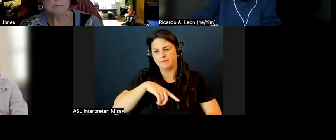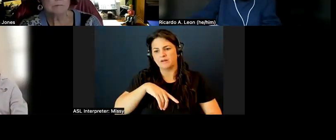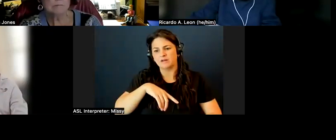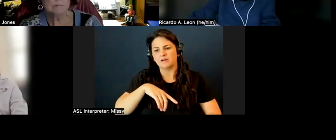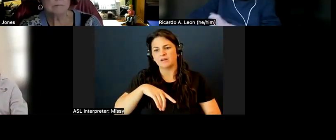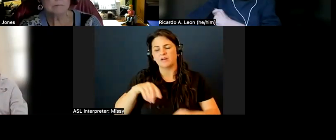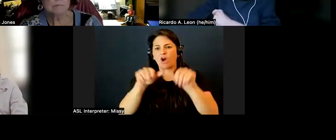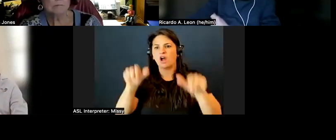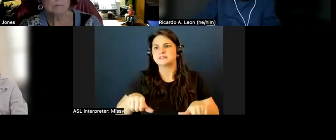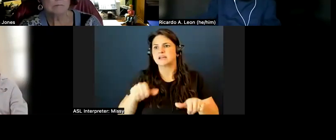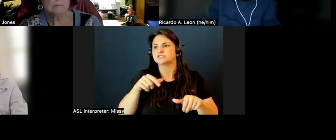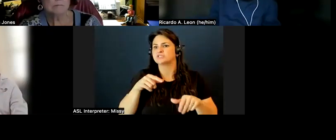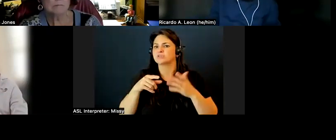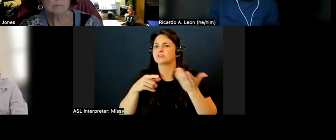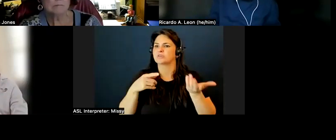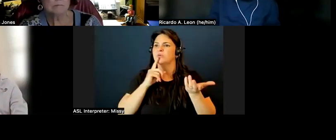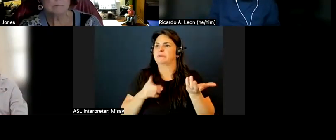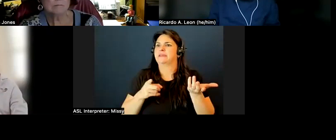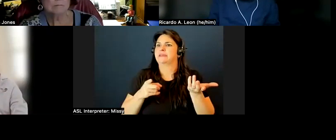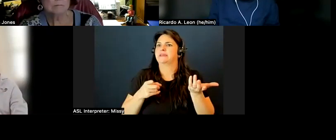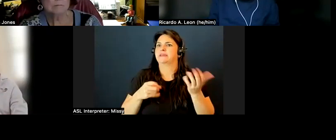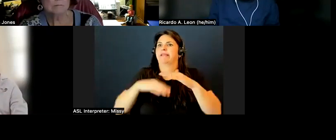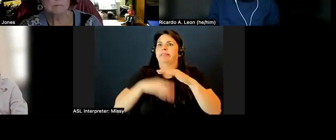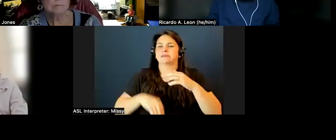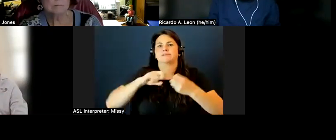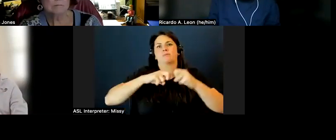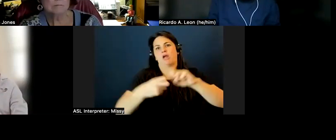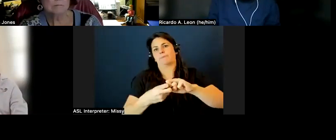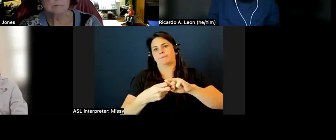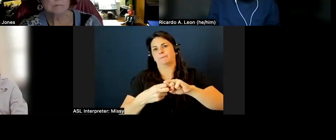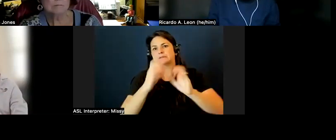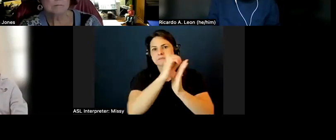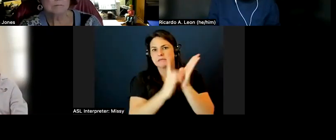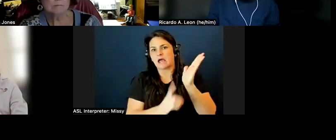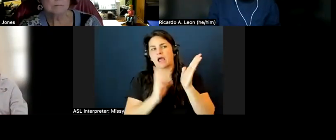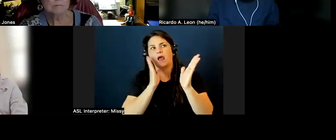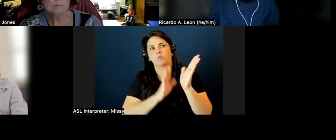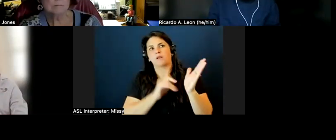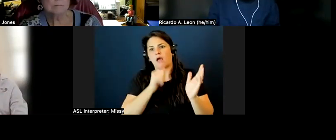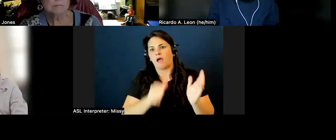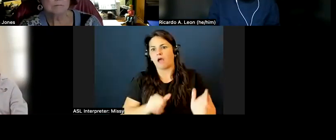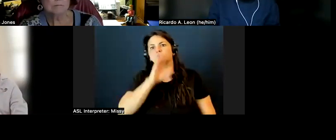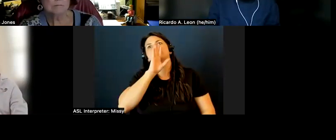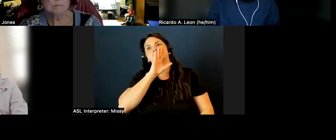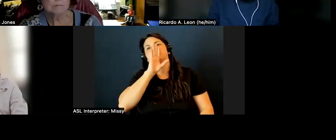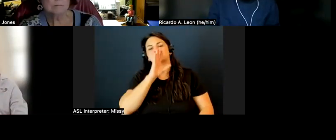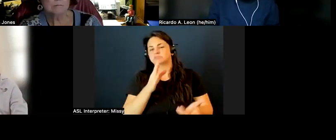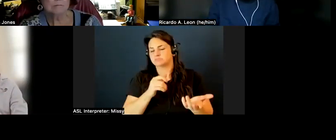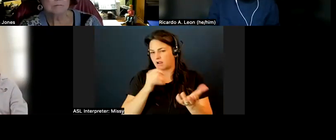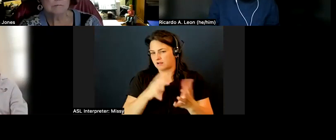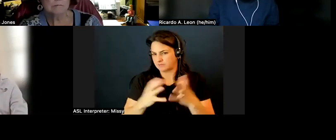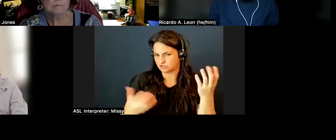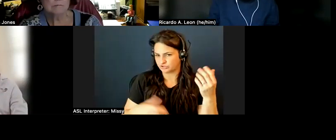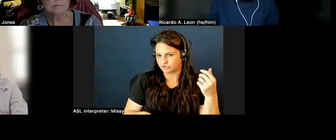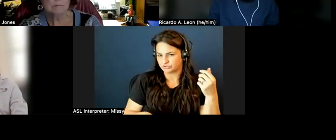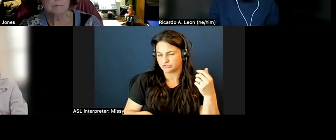far less of a problem for people with disabilities. And we talked about, and you talked about putting someone